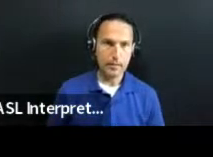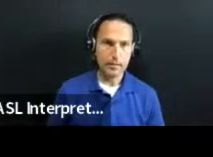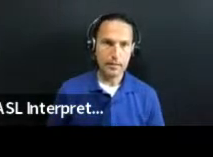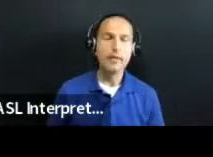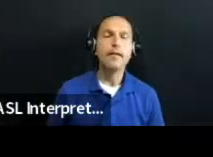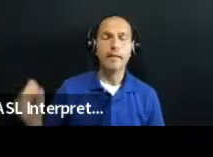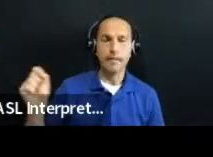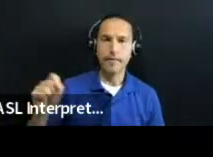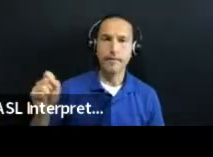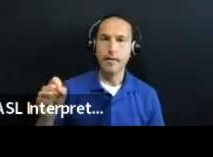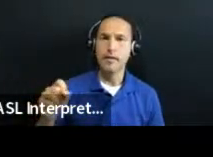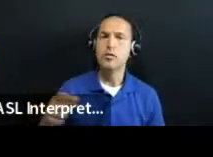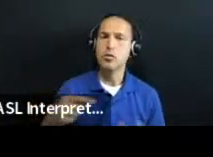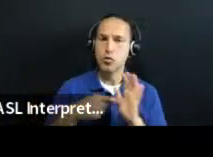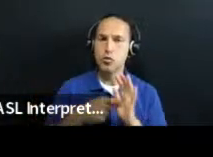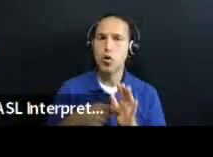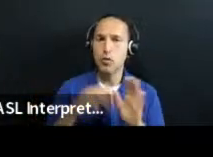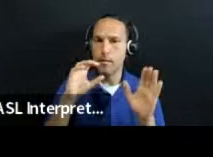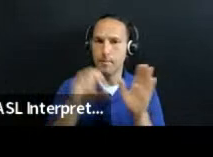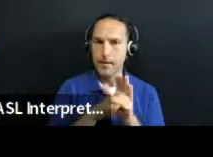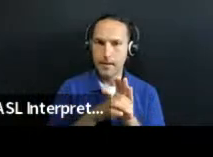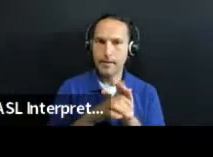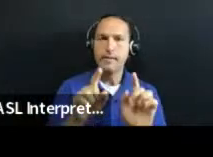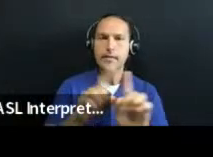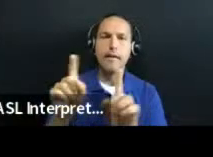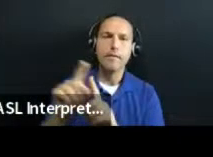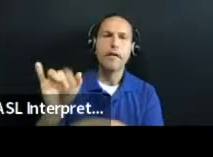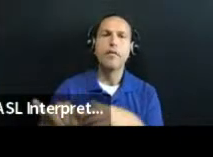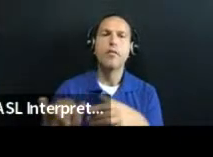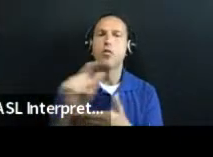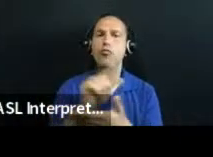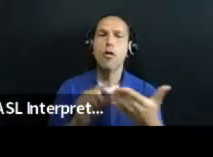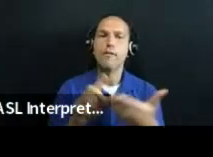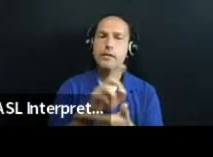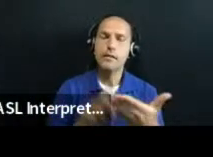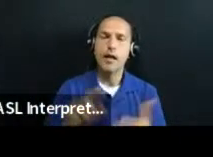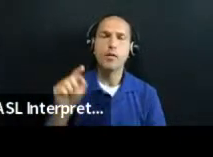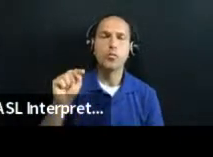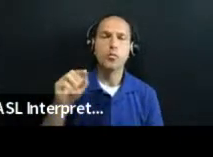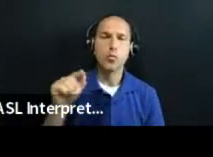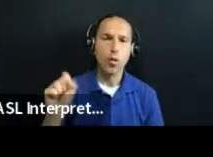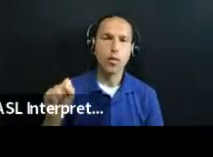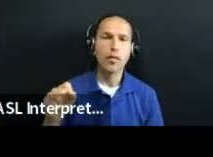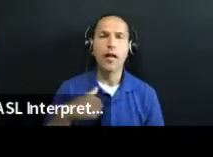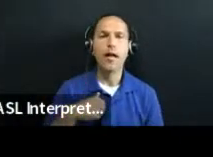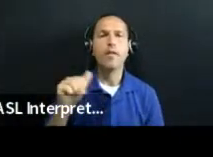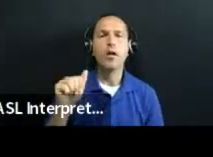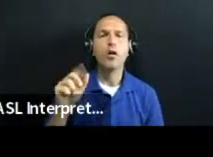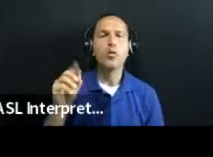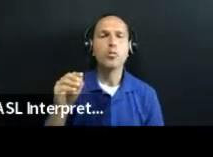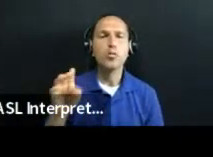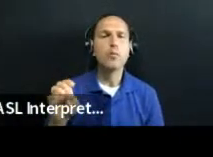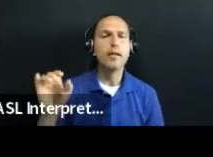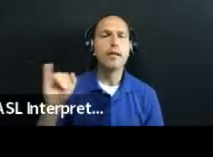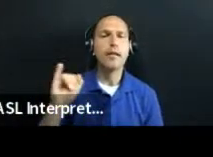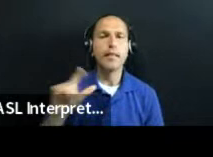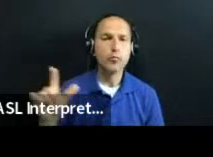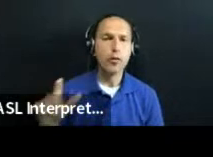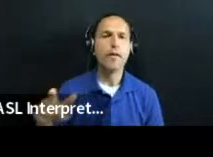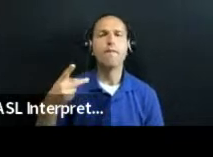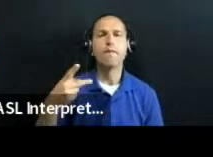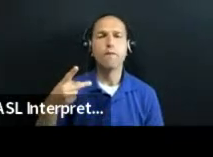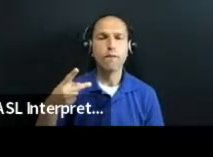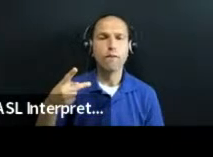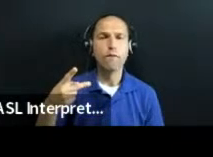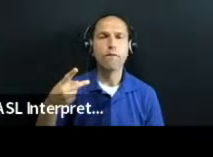Yes, there is. It is a image of different graphic design tools, including Adobe Illustrator and Photoshop. It's